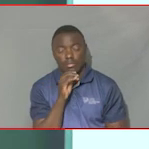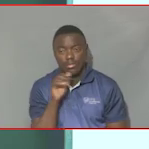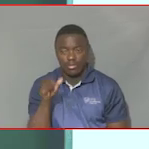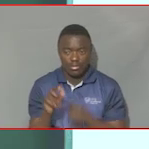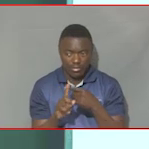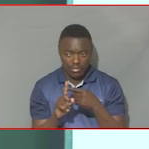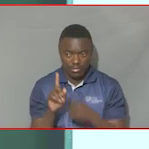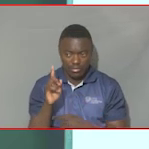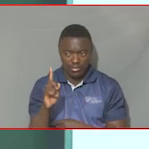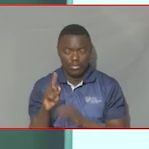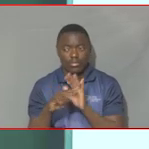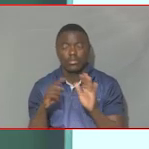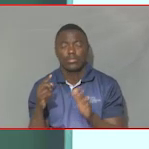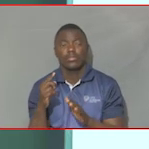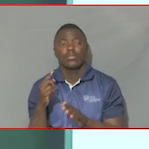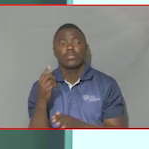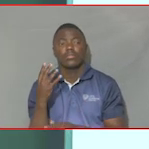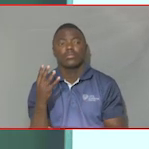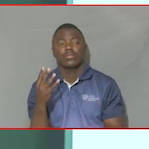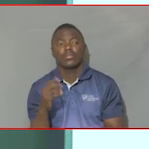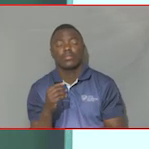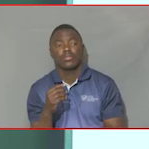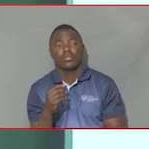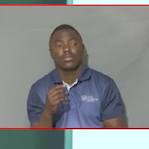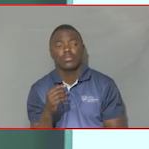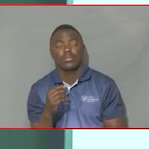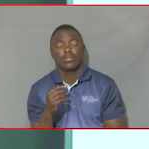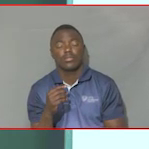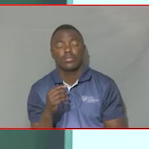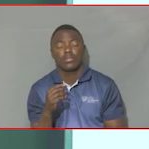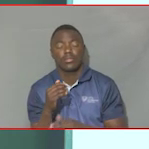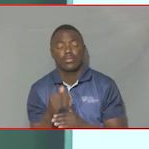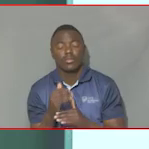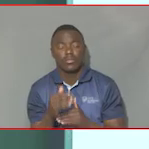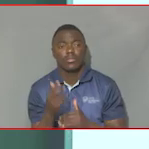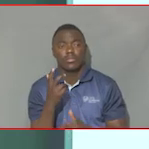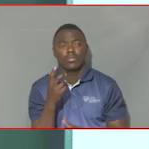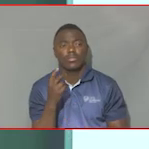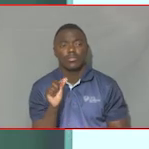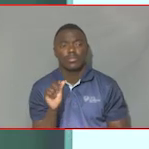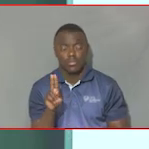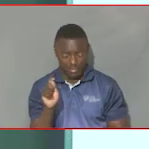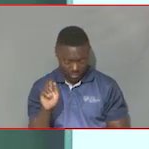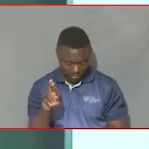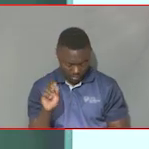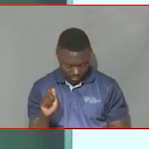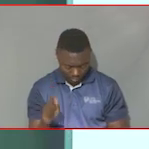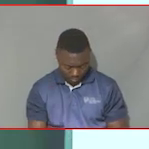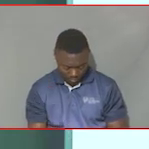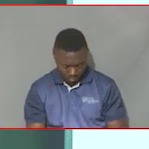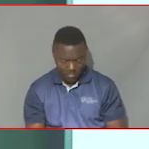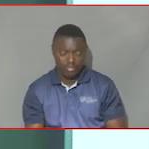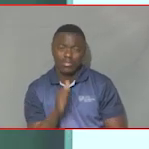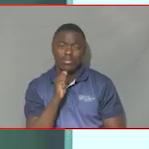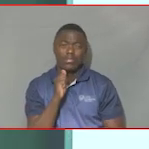minus 1,5 times the interquartile range, and it is Q3 plus 1,5 times the interquartile range. Any